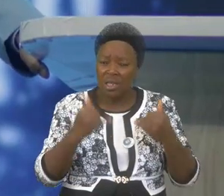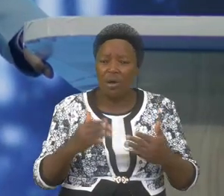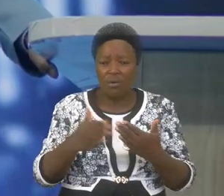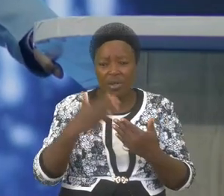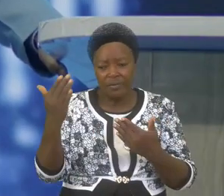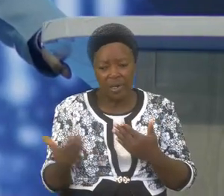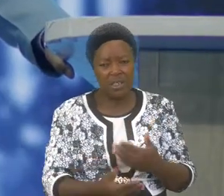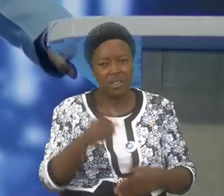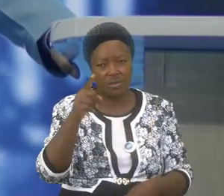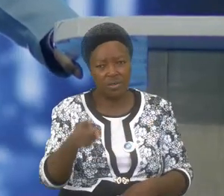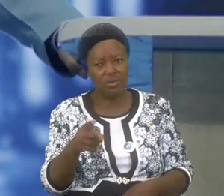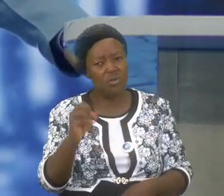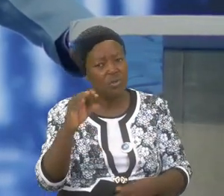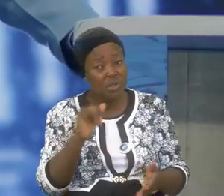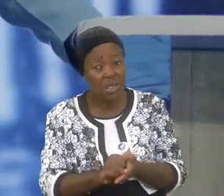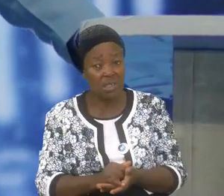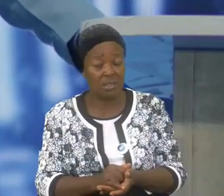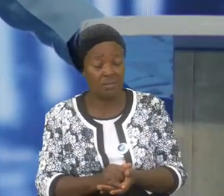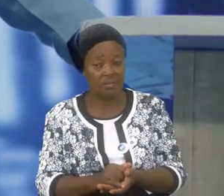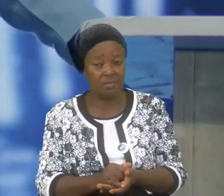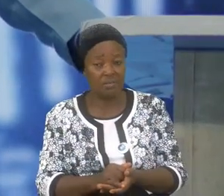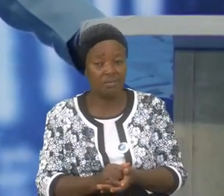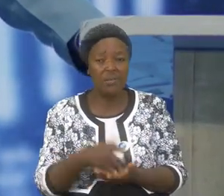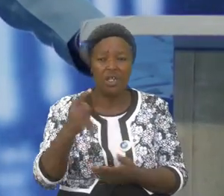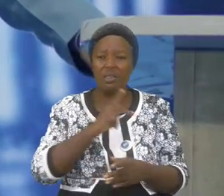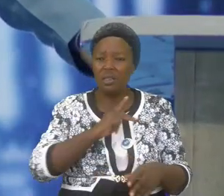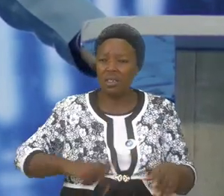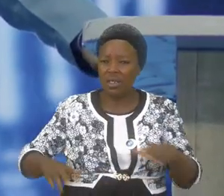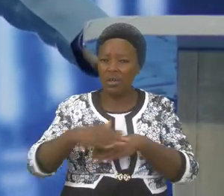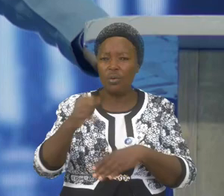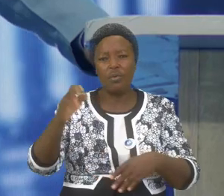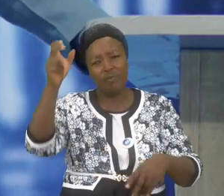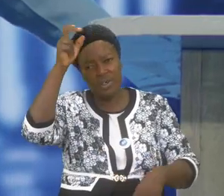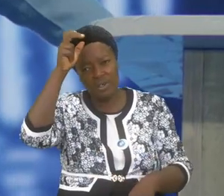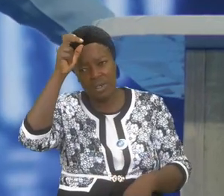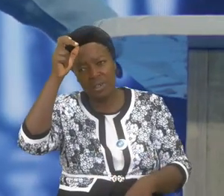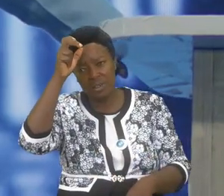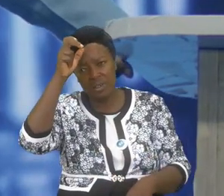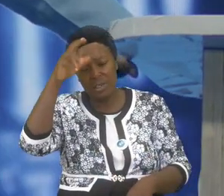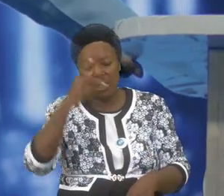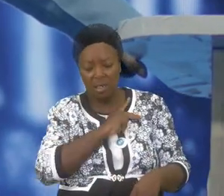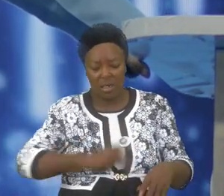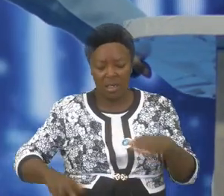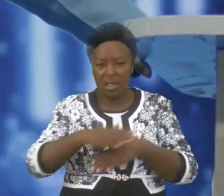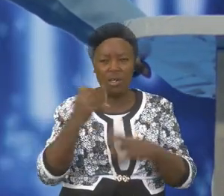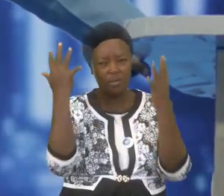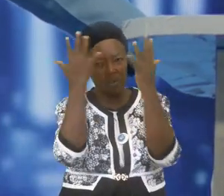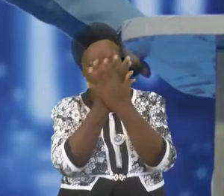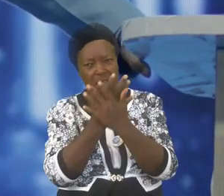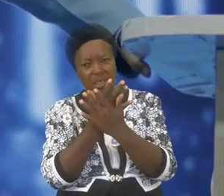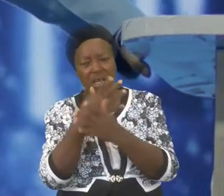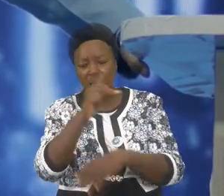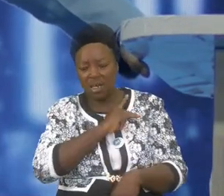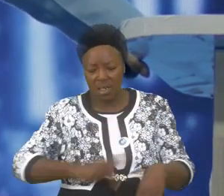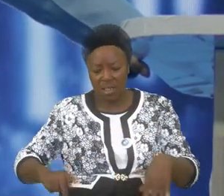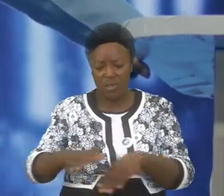of darkness, the kingdom of defilement, the kingdom of depravity, the kingdom